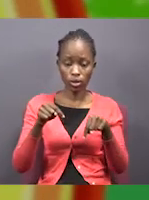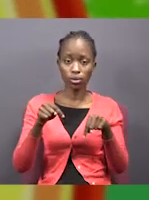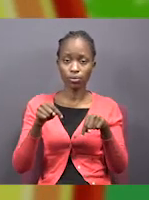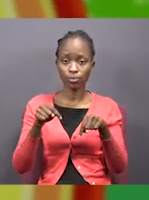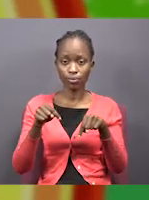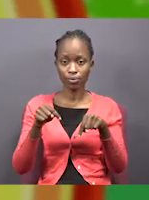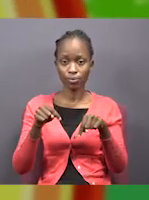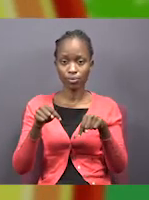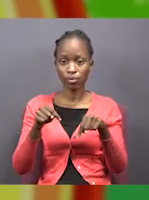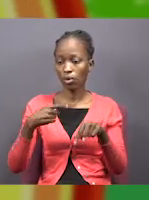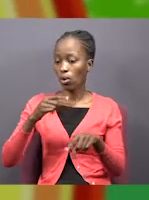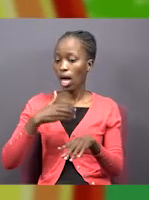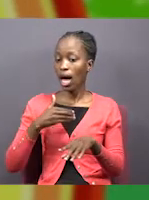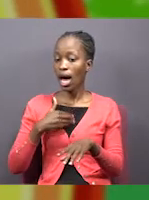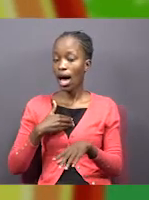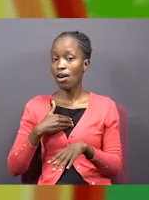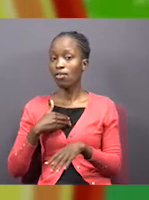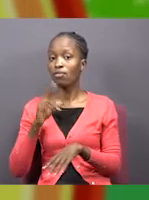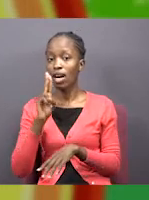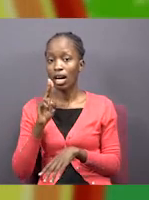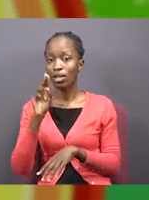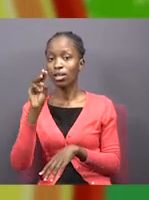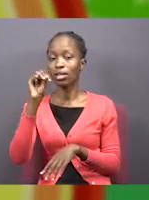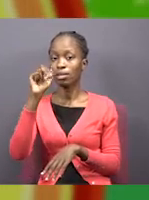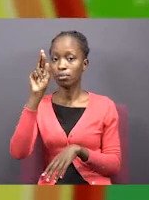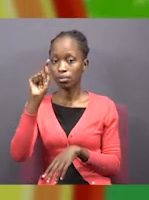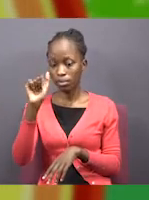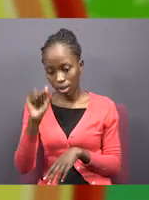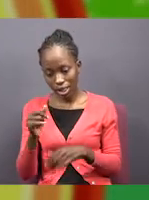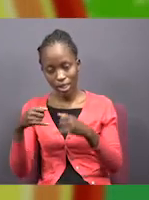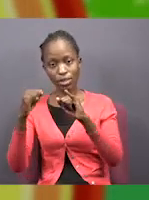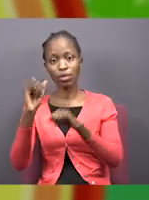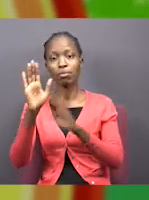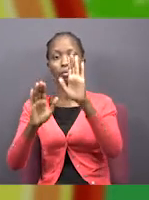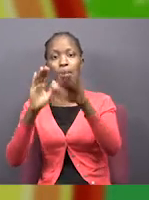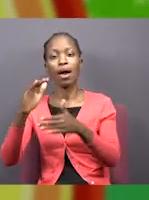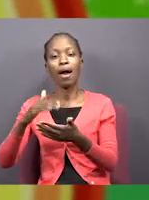him? I don't know. Come with me. Let's go and watch him.